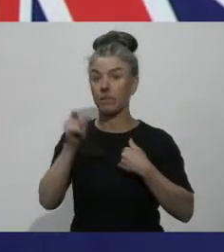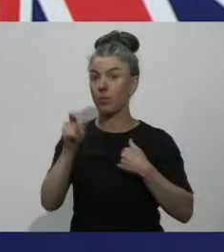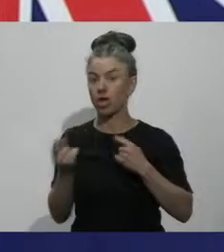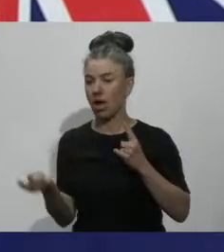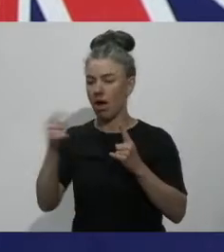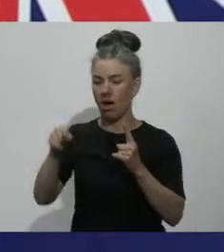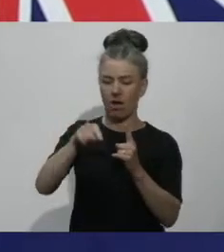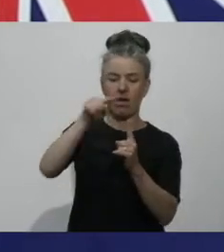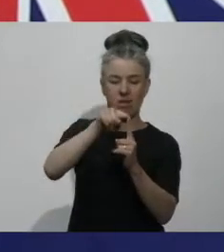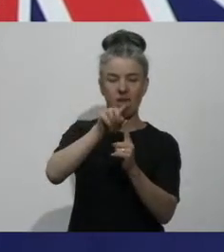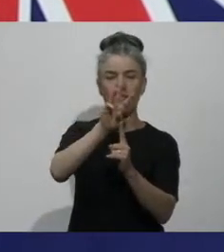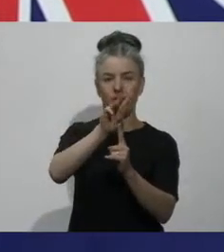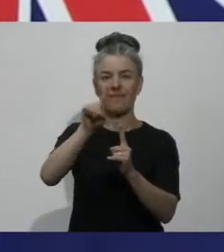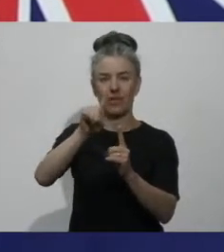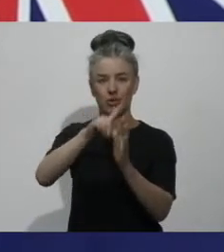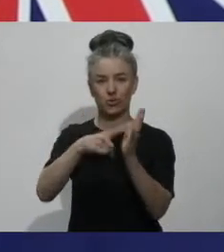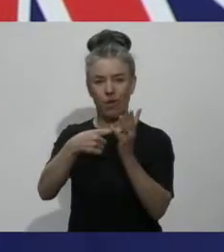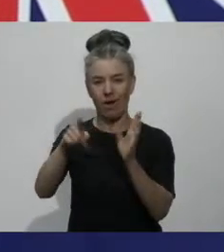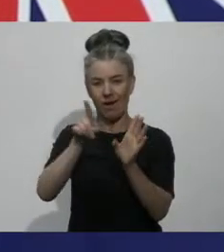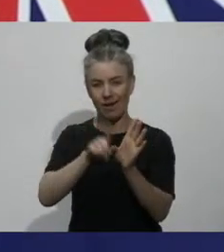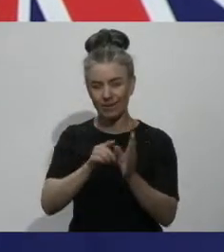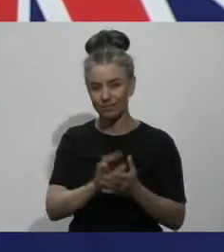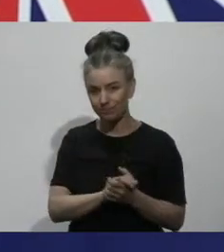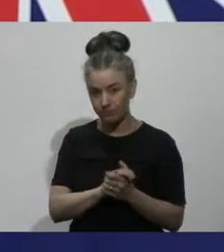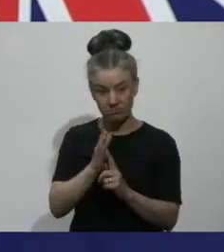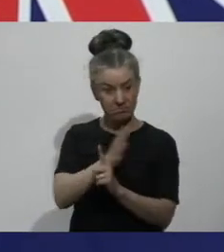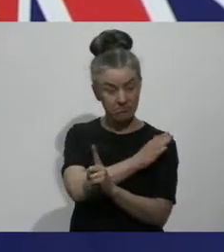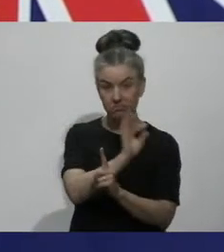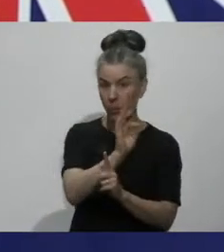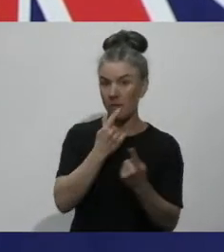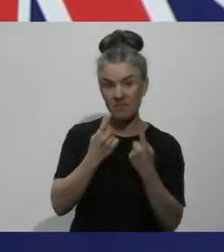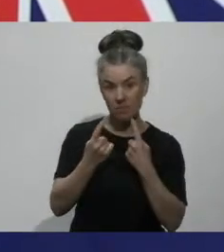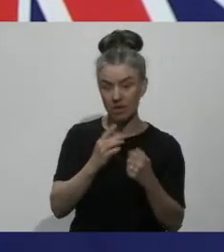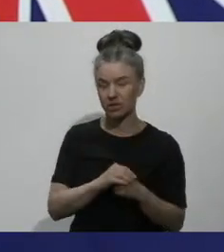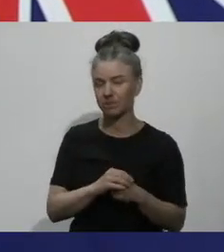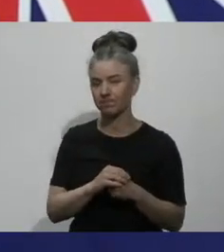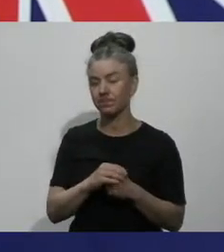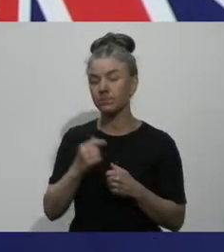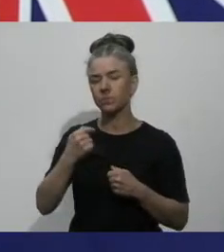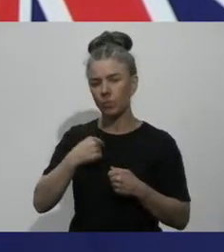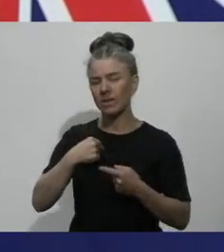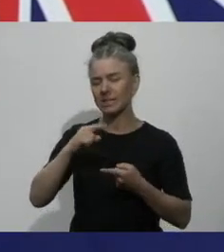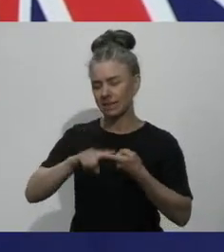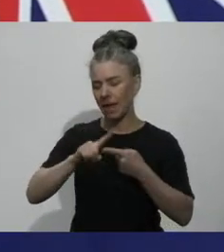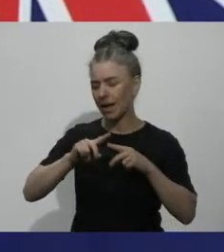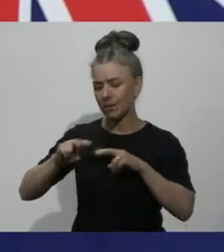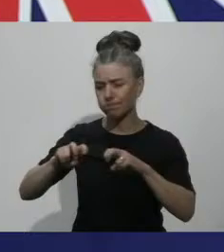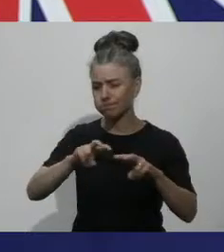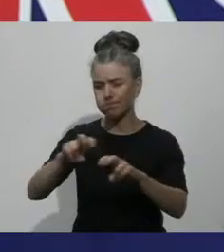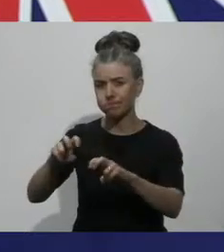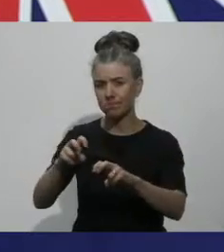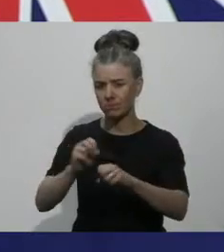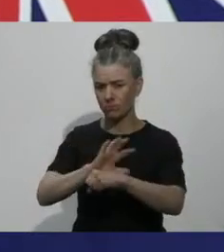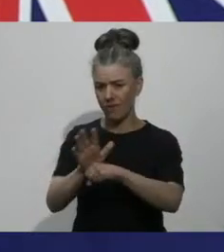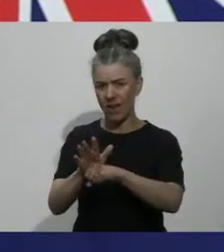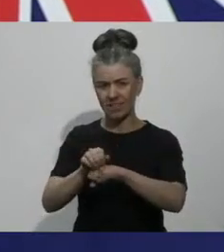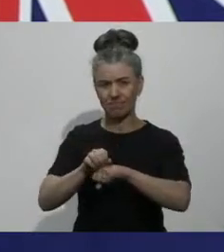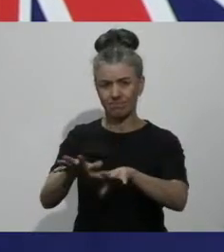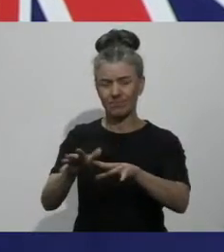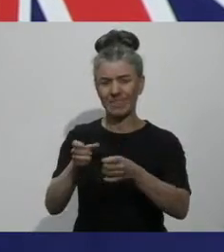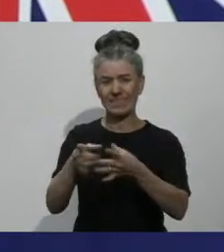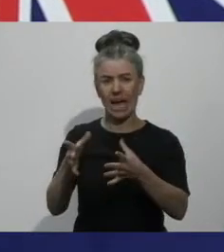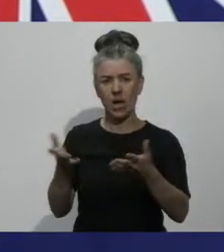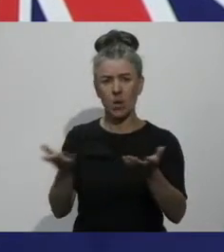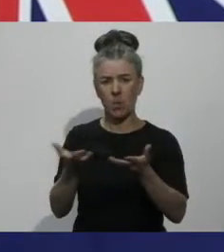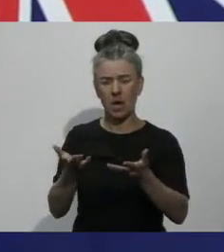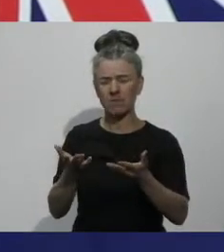In terms of the ongoing investigation to identify where the virus originated from, there is still